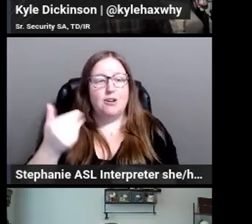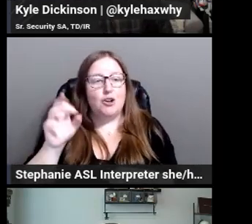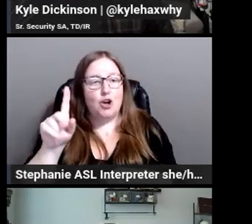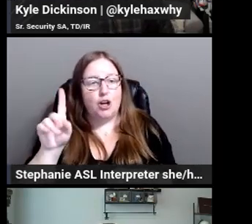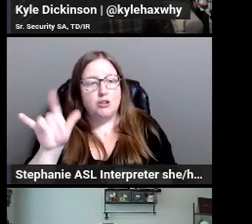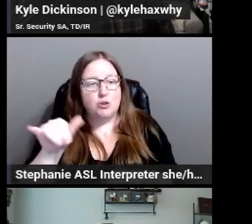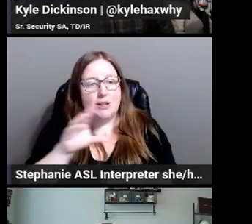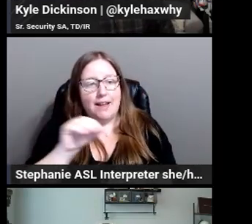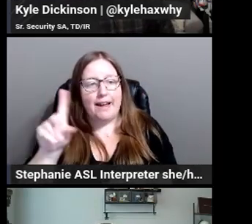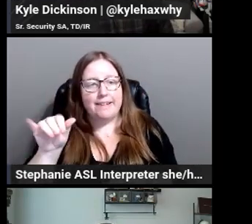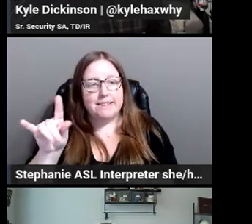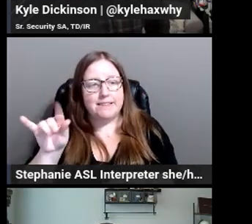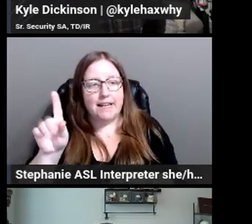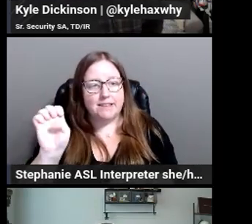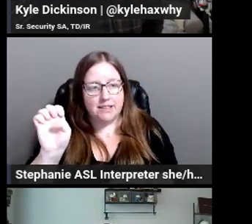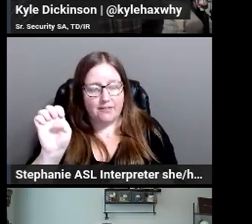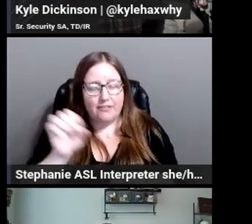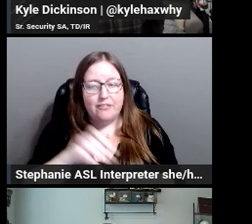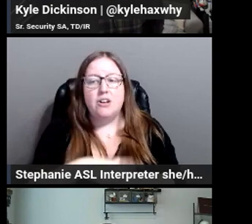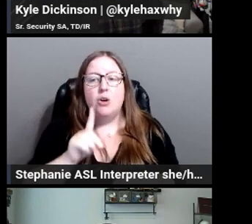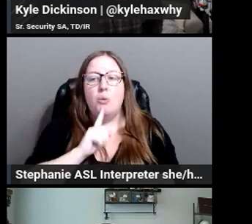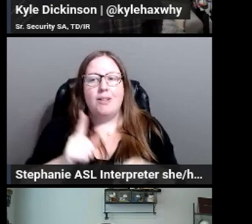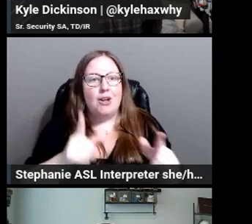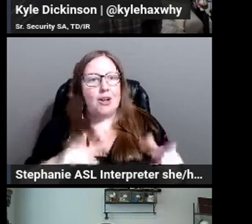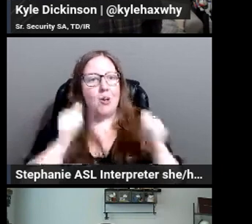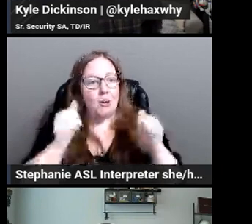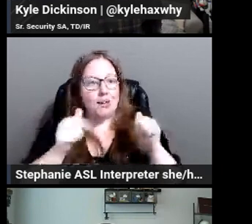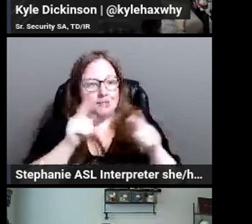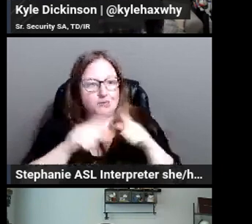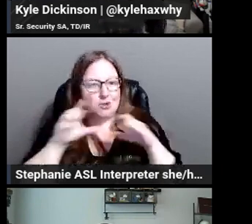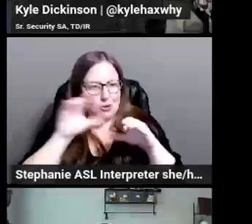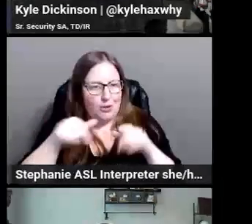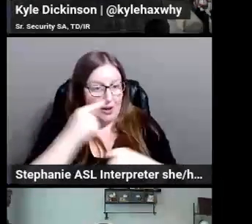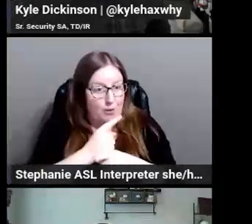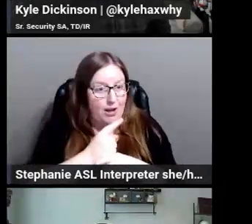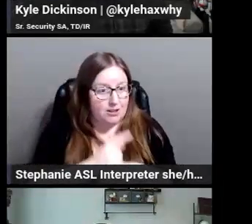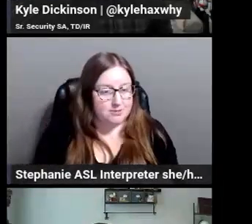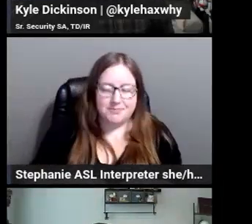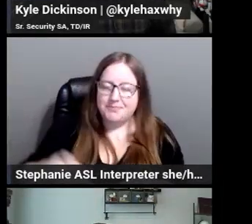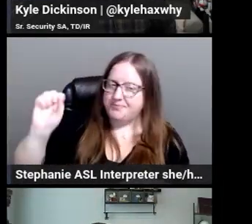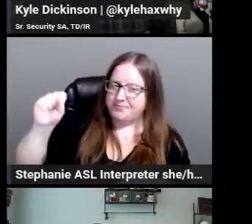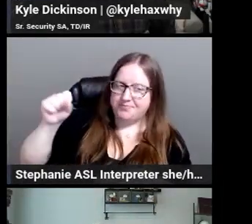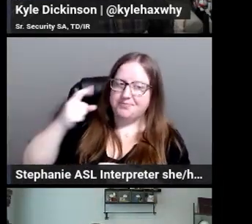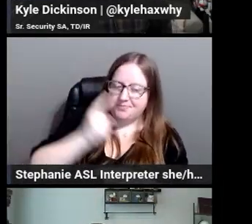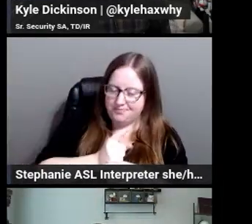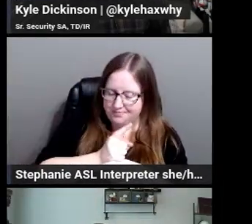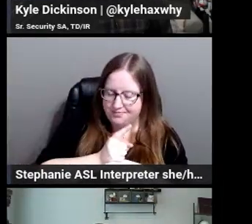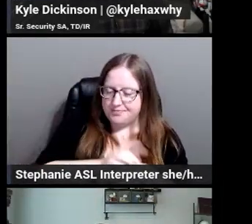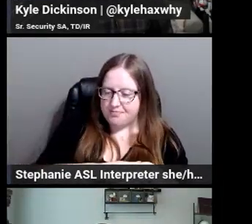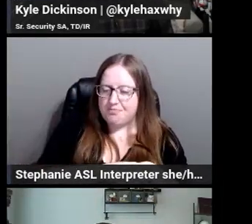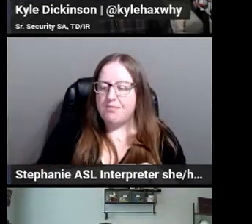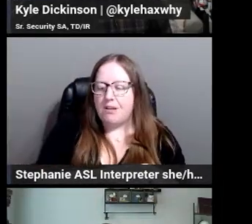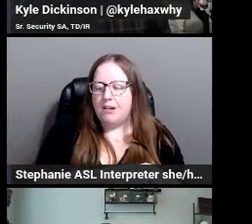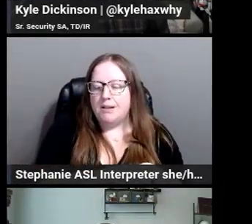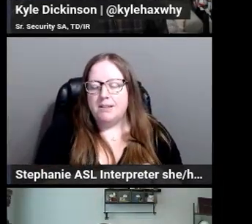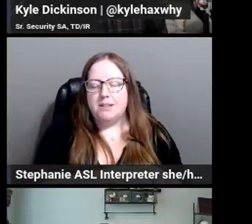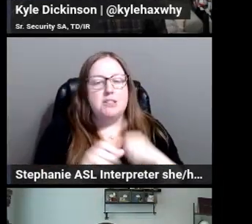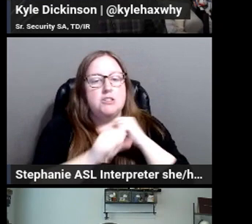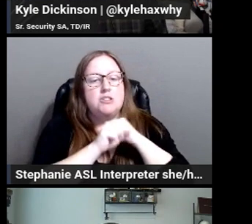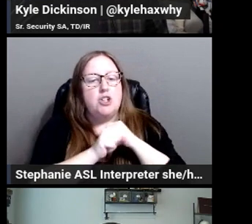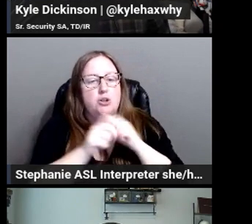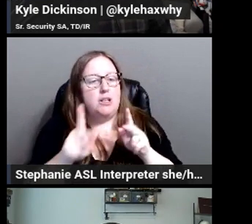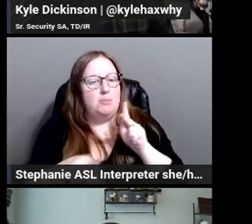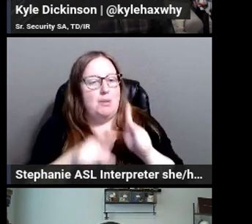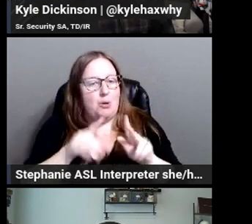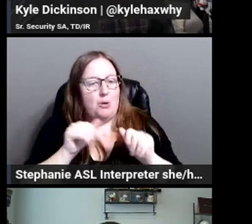Detective would be a quick way to go about doing that, right? Yeah, absolutely. So, security folks